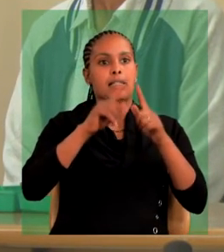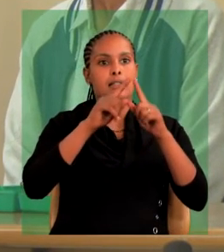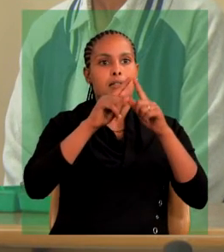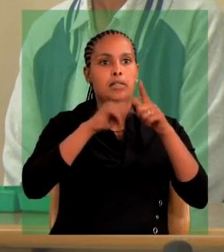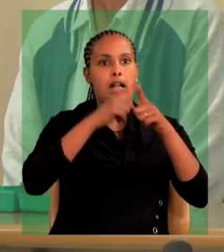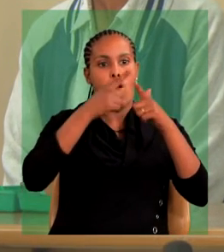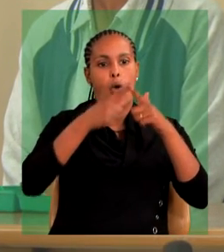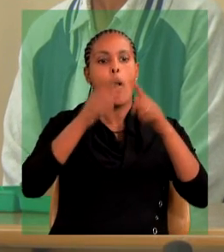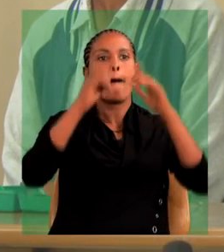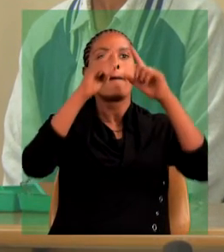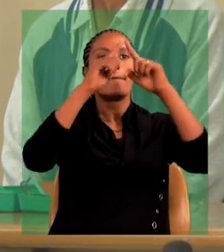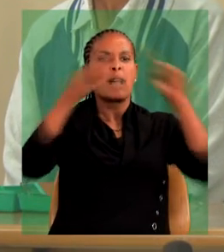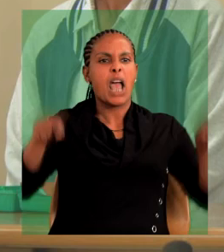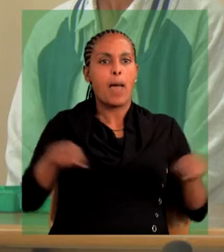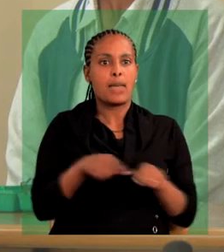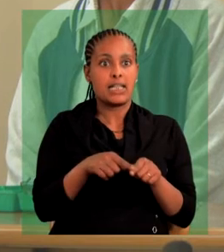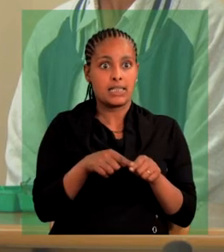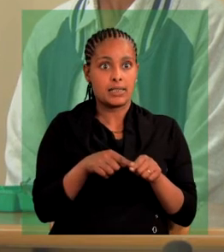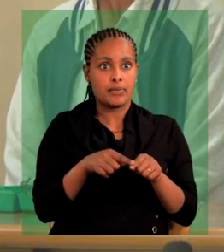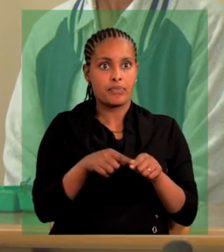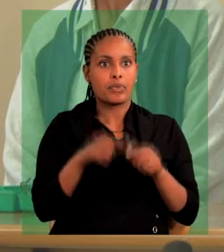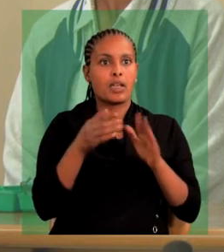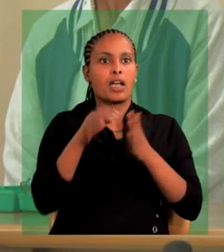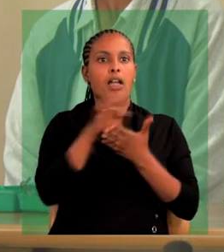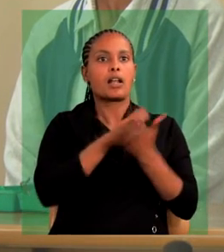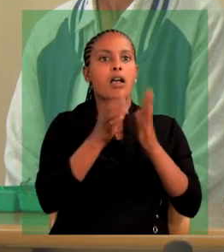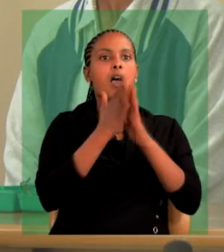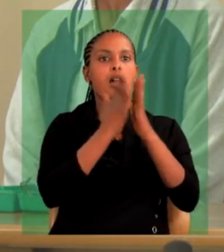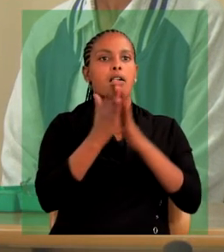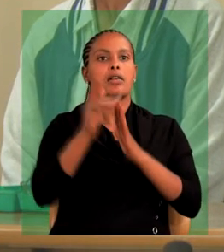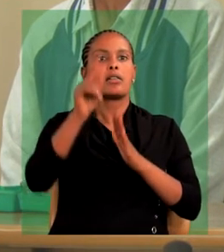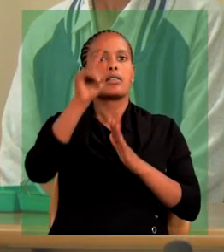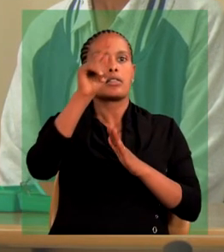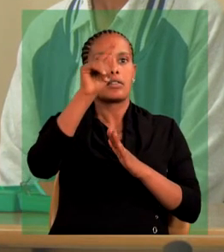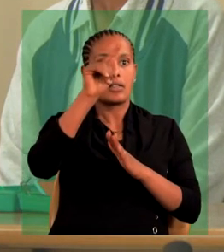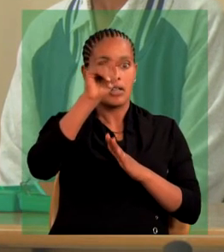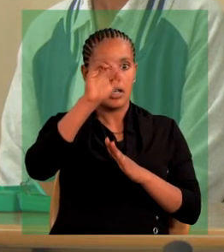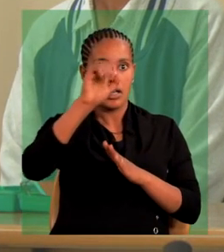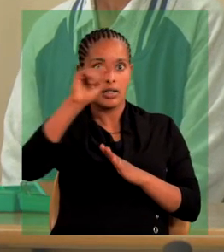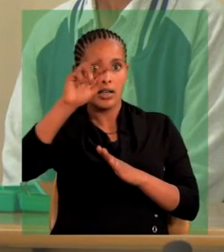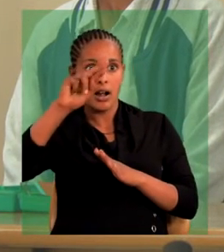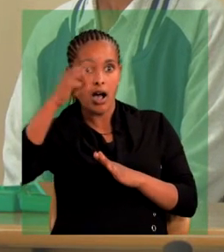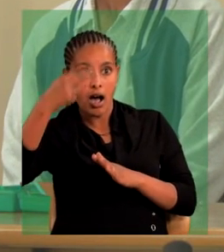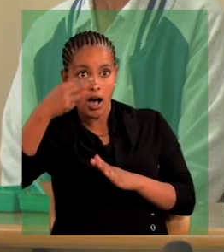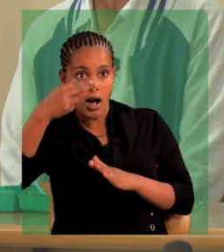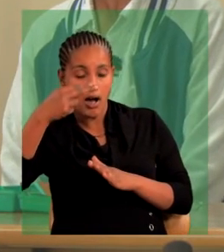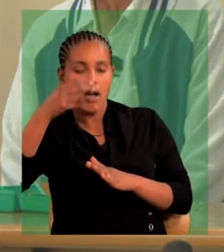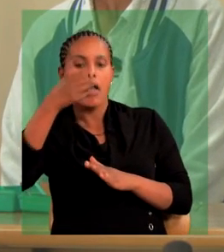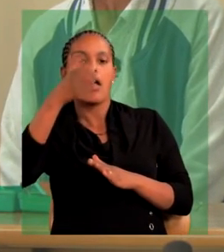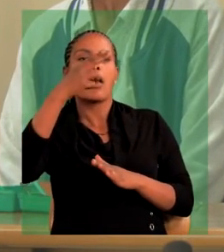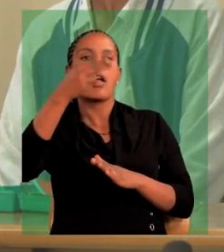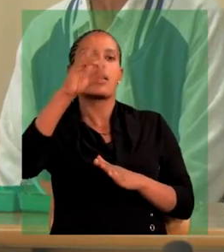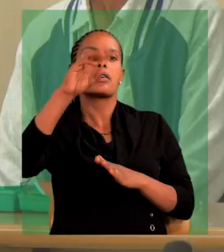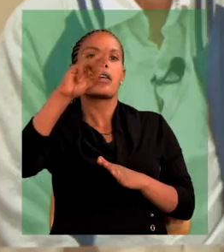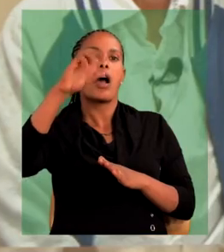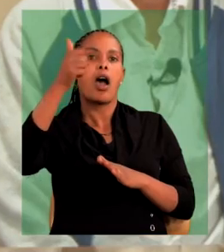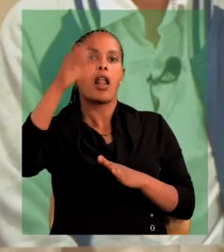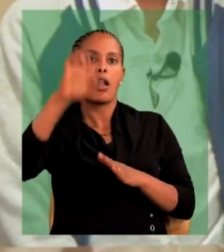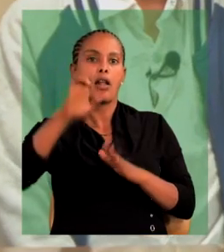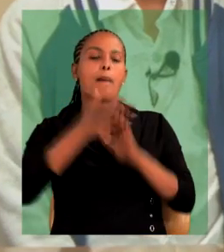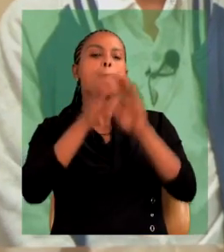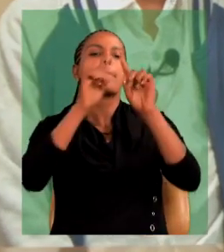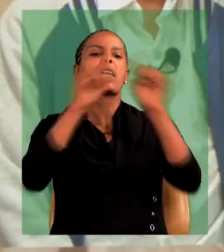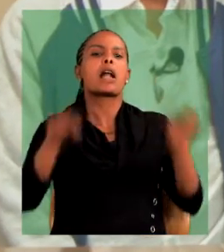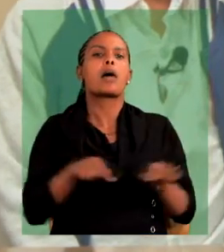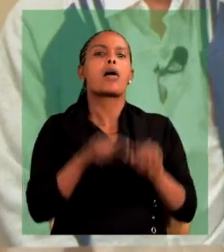triangular pyramid. But the electron arrangement is tetrahedron, but the shape of the molecule is